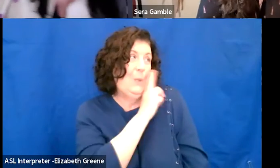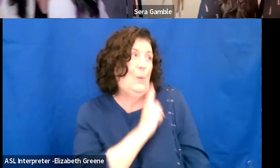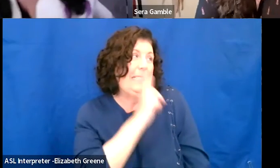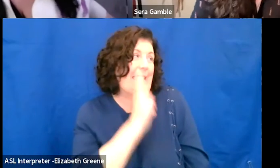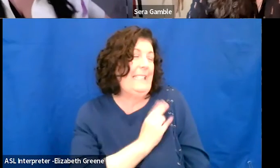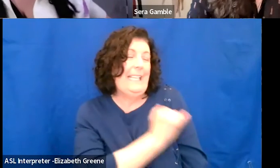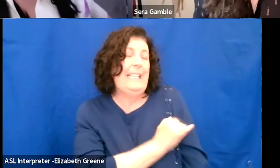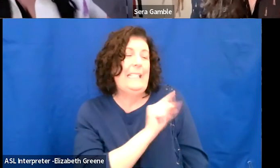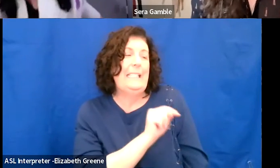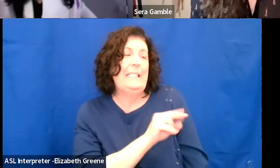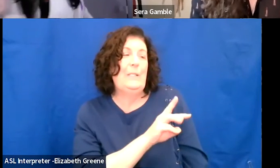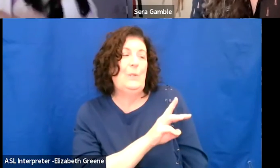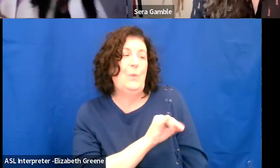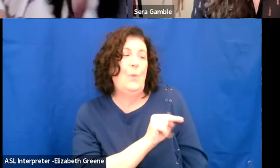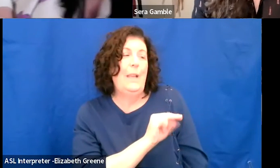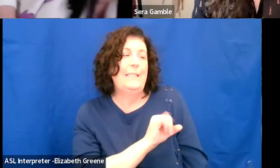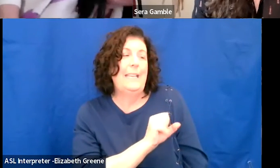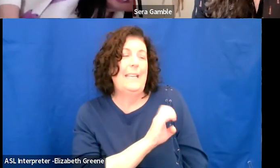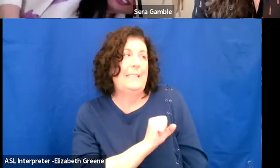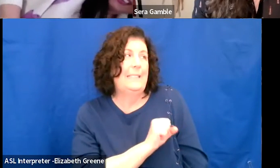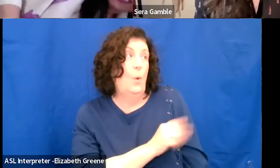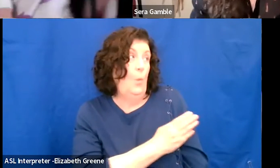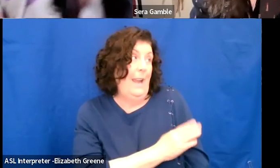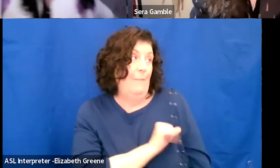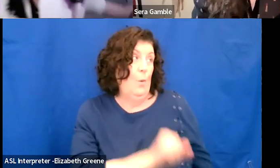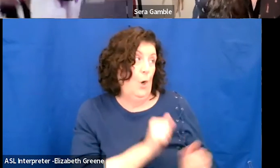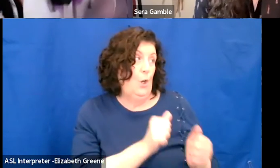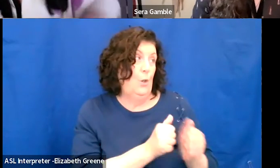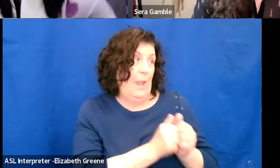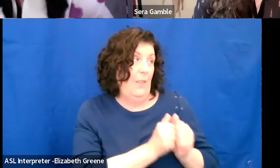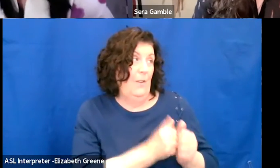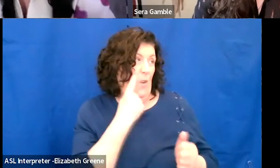Samesies. It's why we never got to work together, probably. Yeah, I mean,